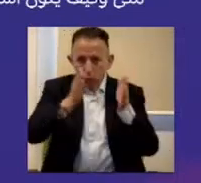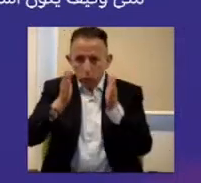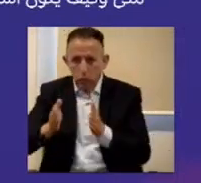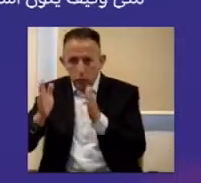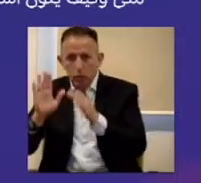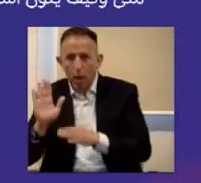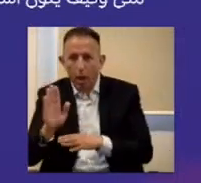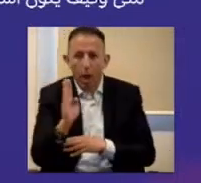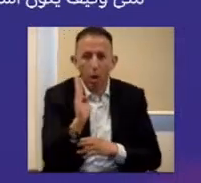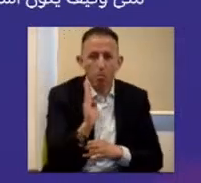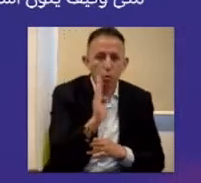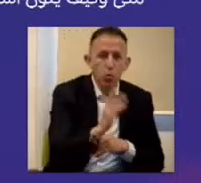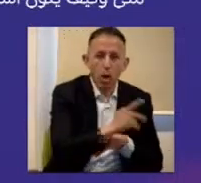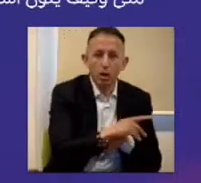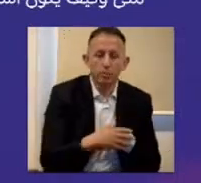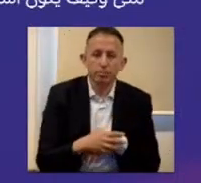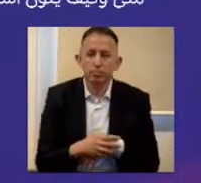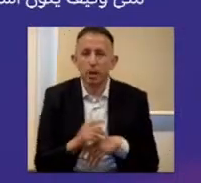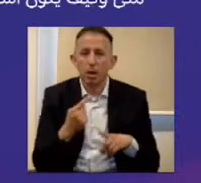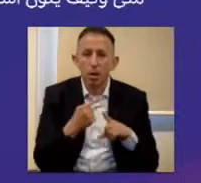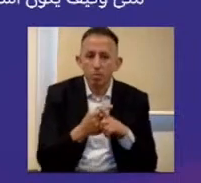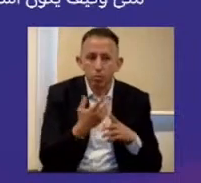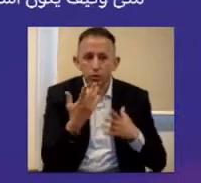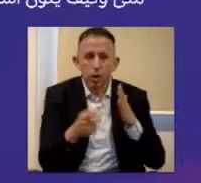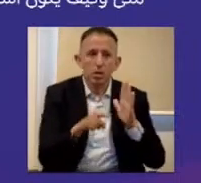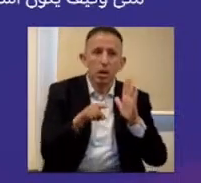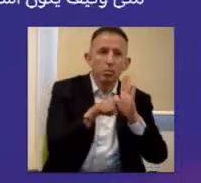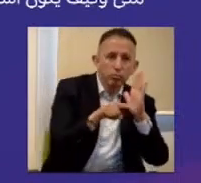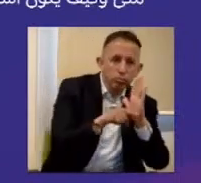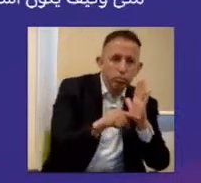and lack of times of the teachers and schools.